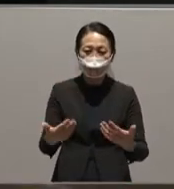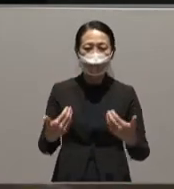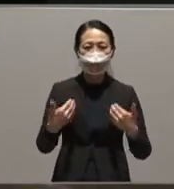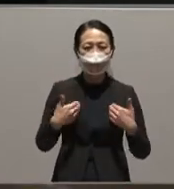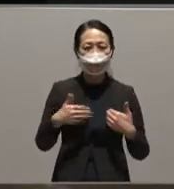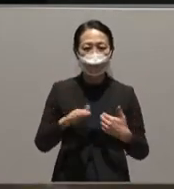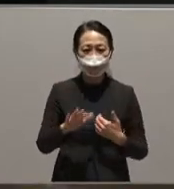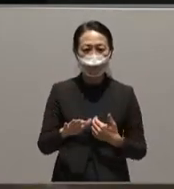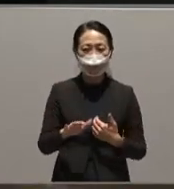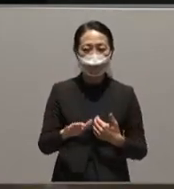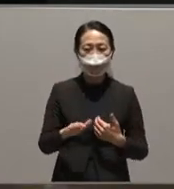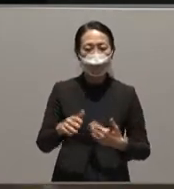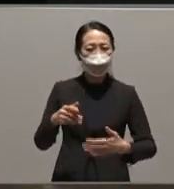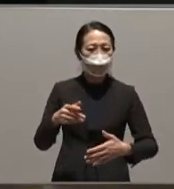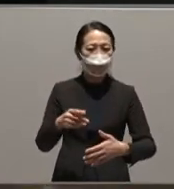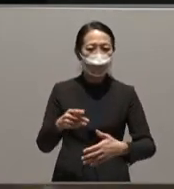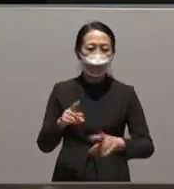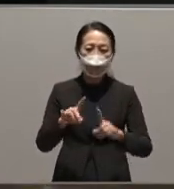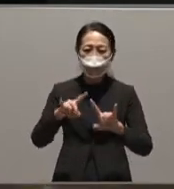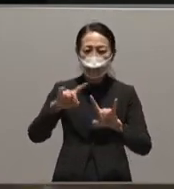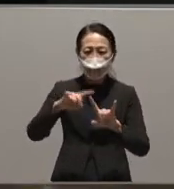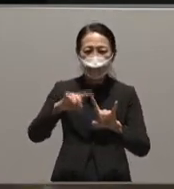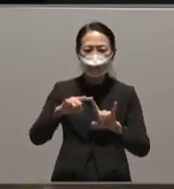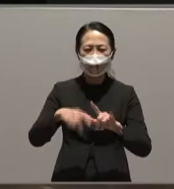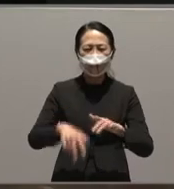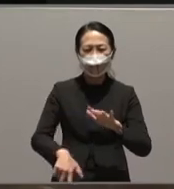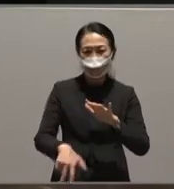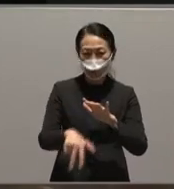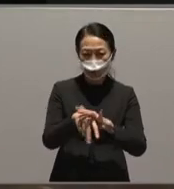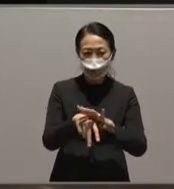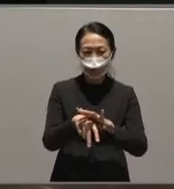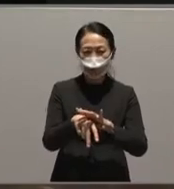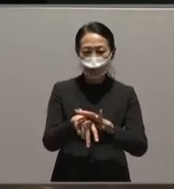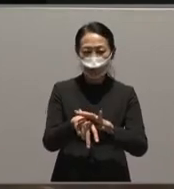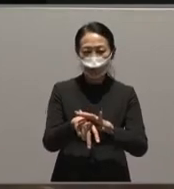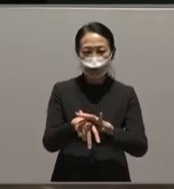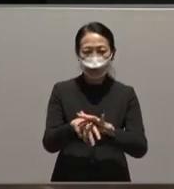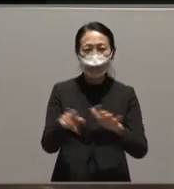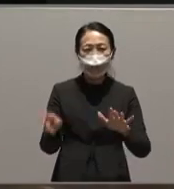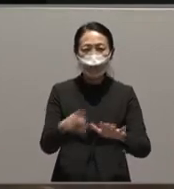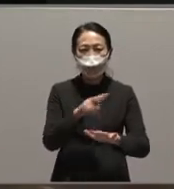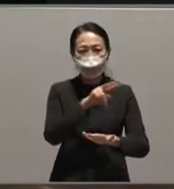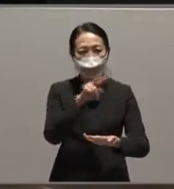Negativity joke. Out. Yeah, thank you, yeah. So you bring in the positive. Yeah, okay. Oh, well, good.